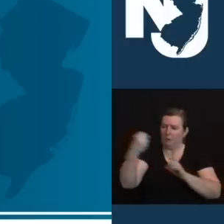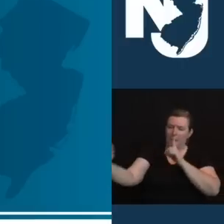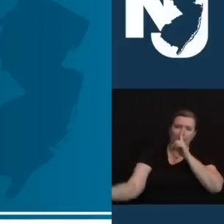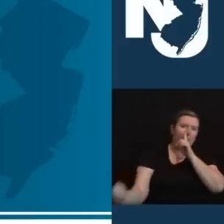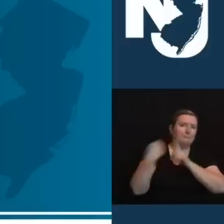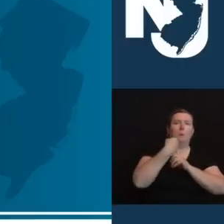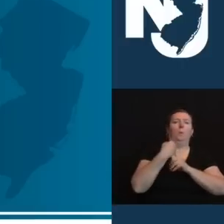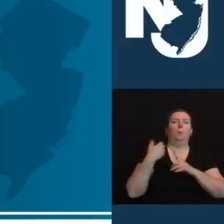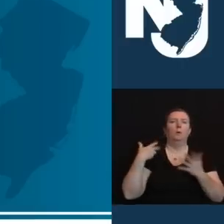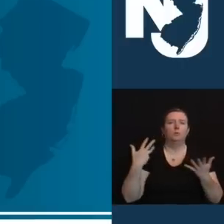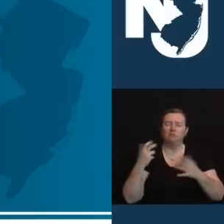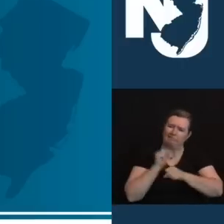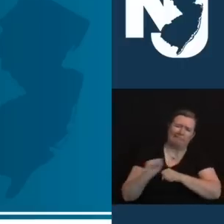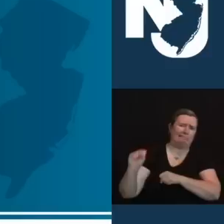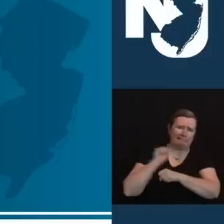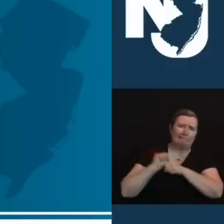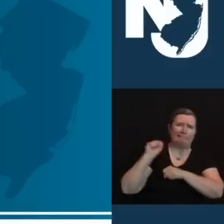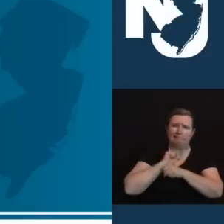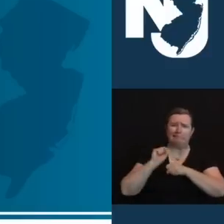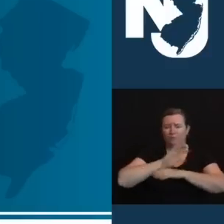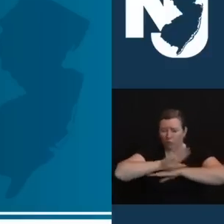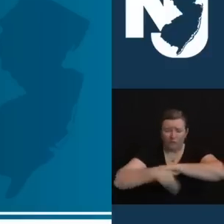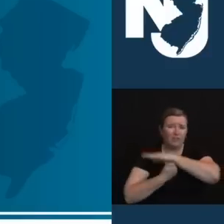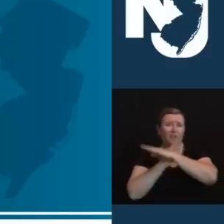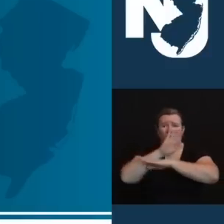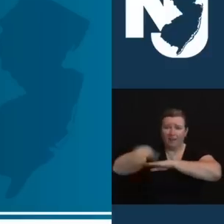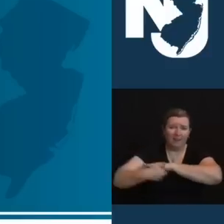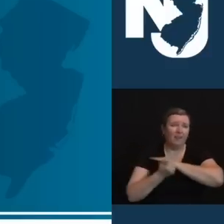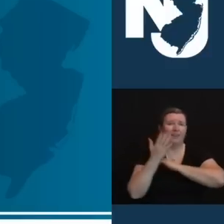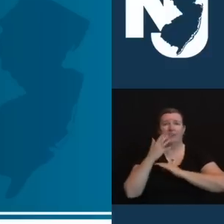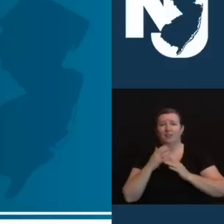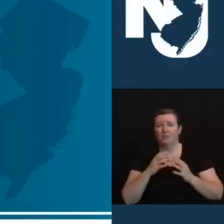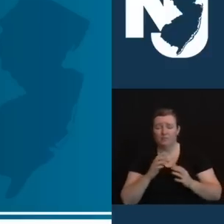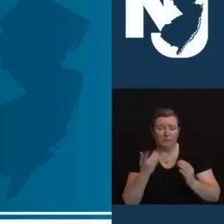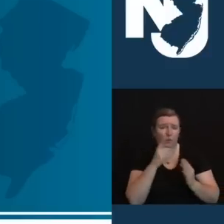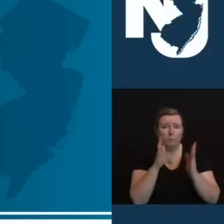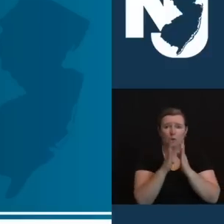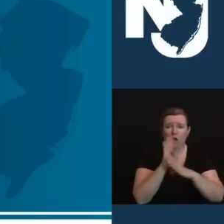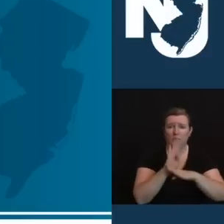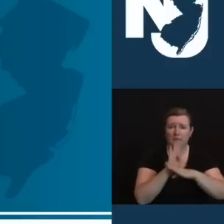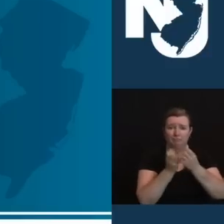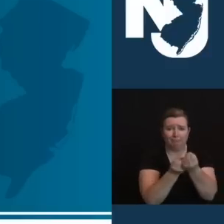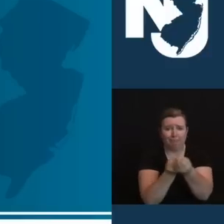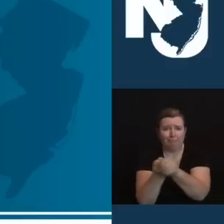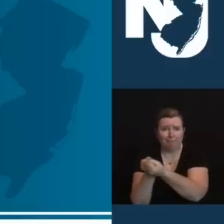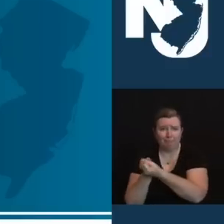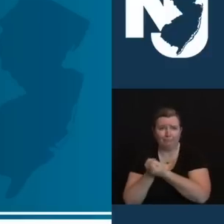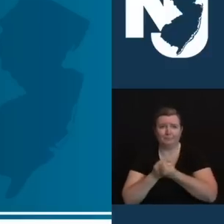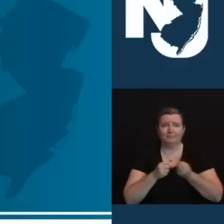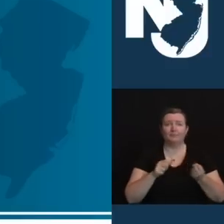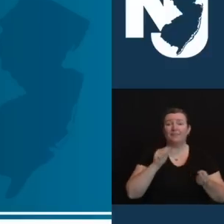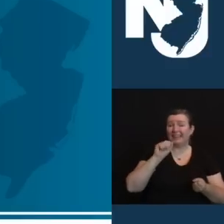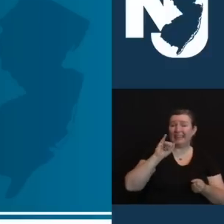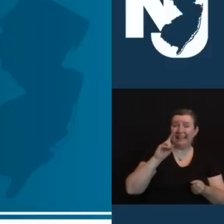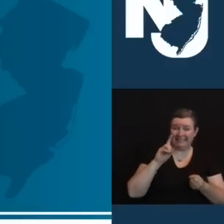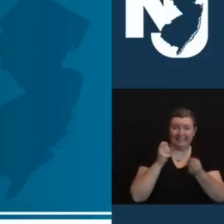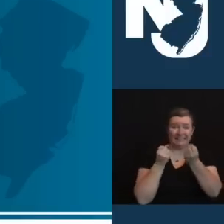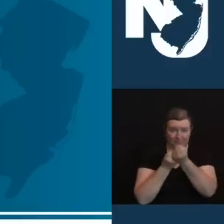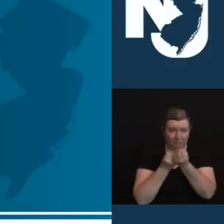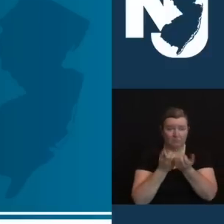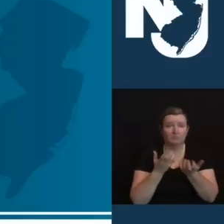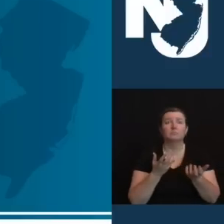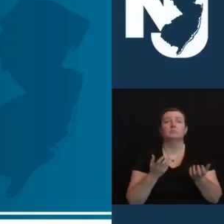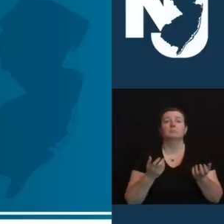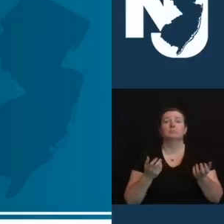the clock to deliver on that. Since the packages of aid have been released, we've